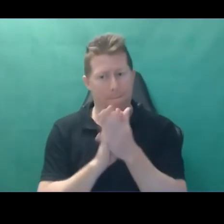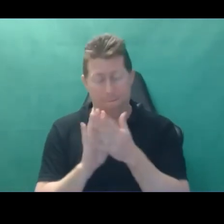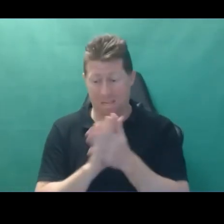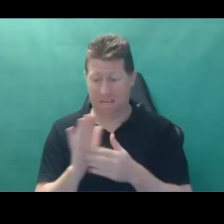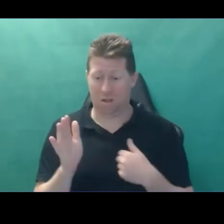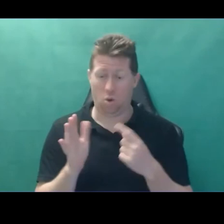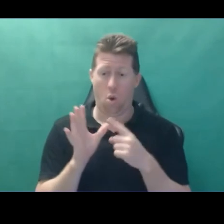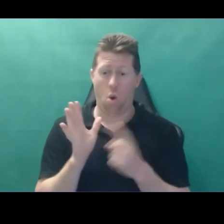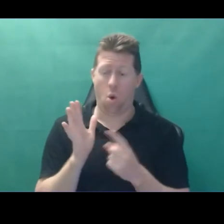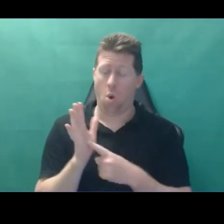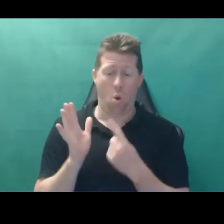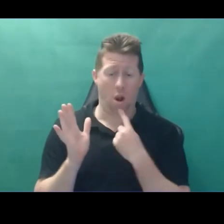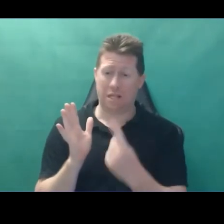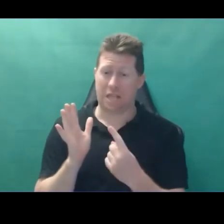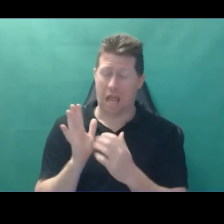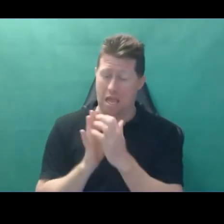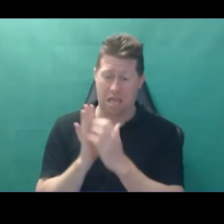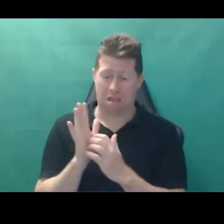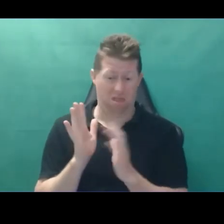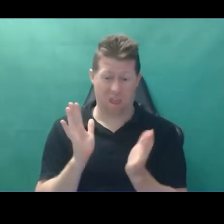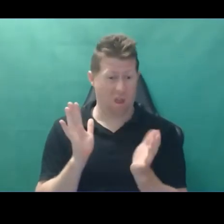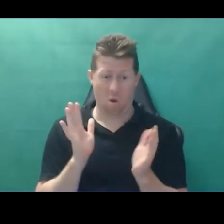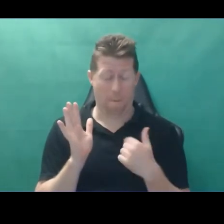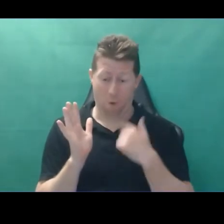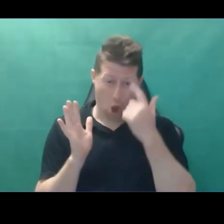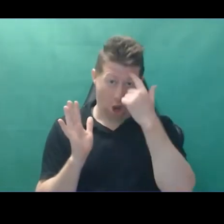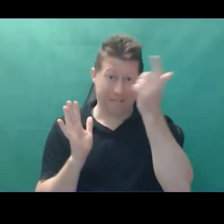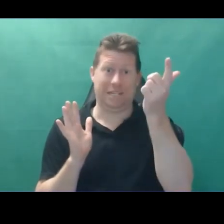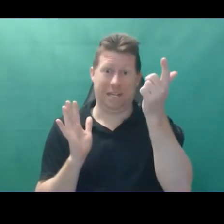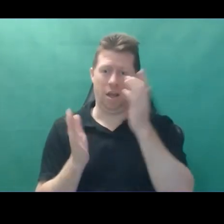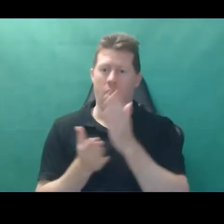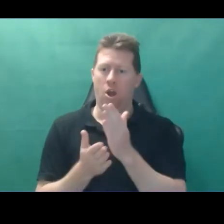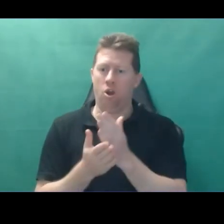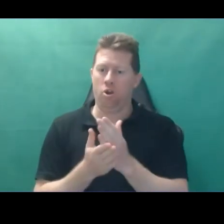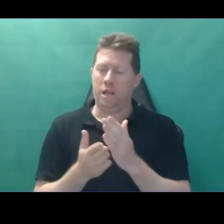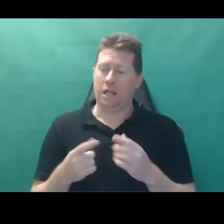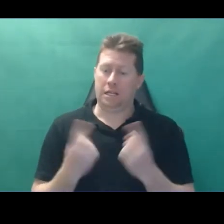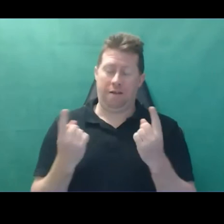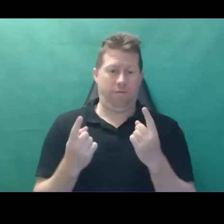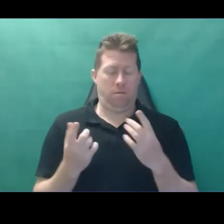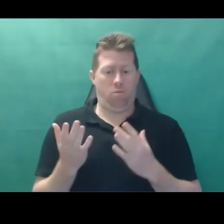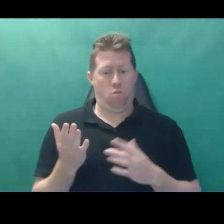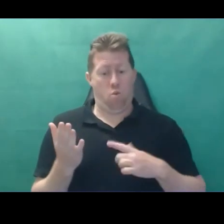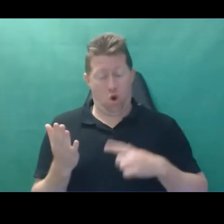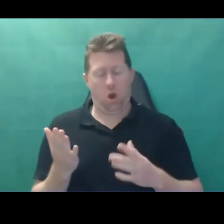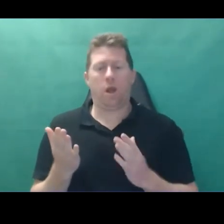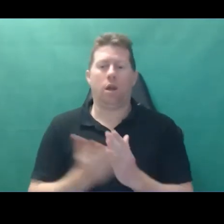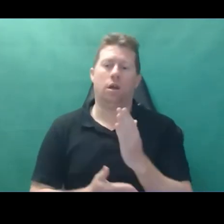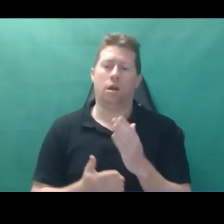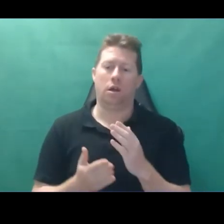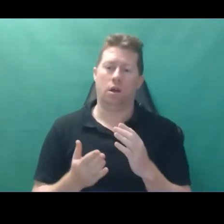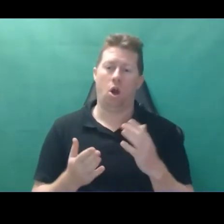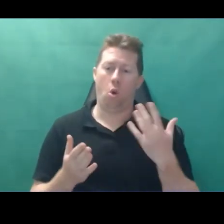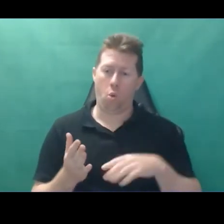I, I, the, my idea was implicit for two reasons. It was one, to